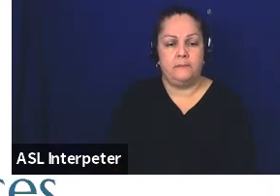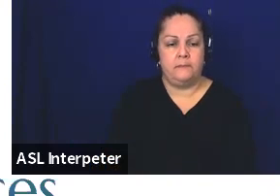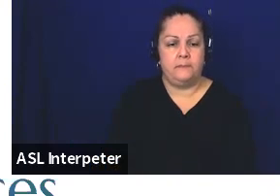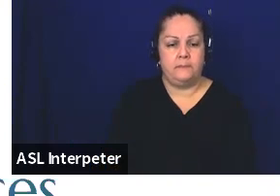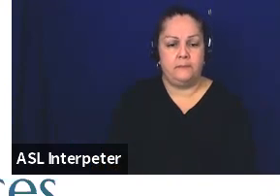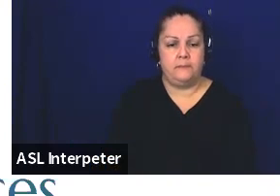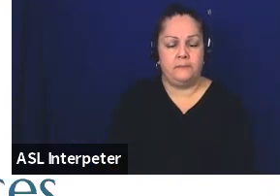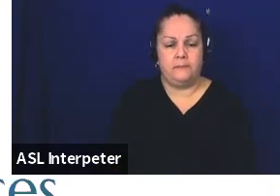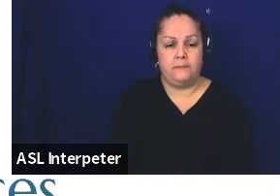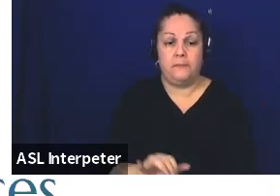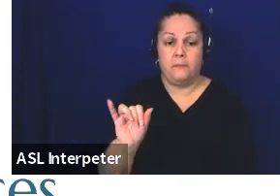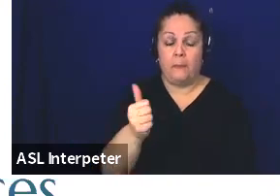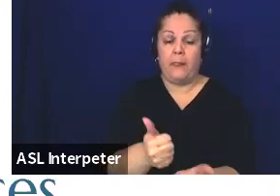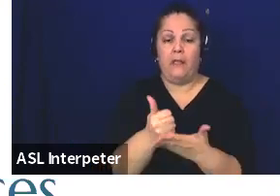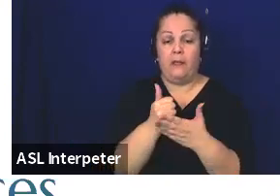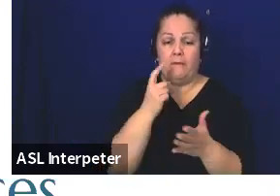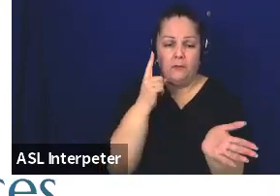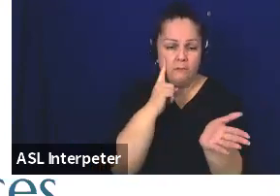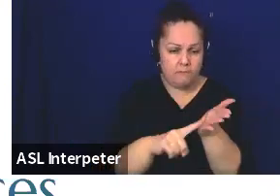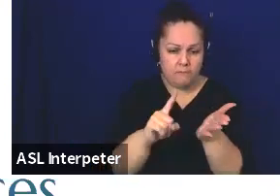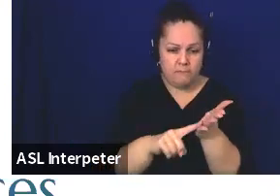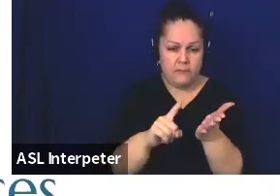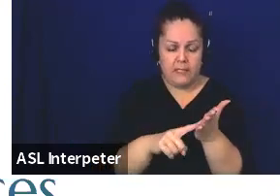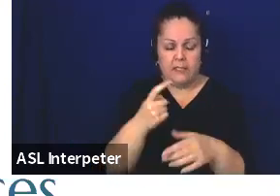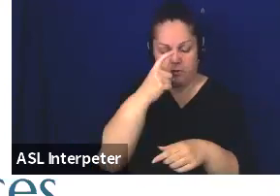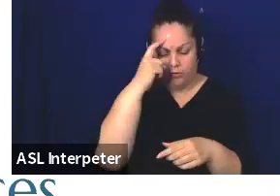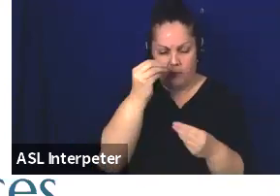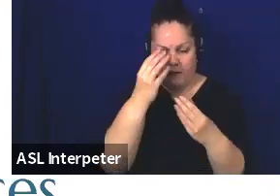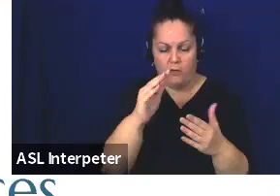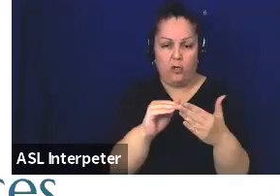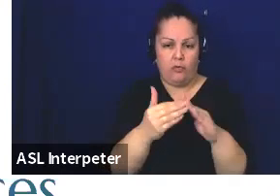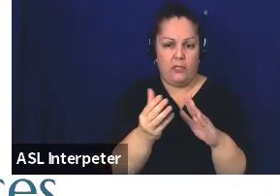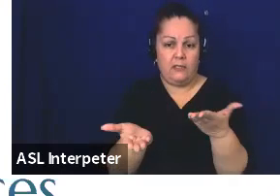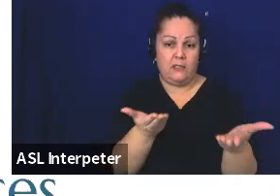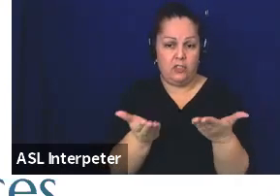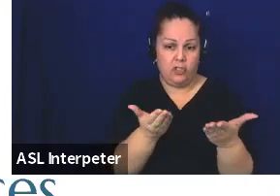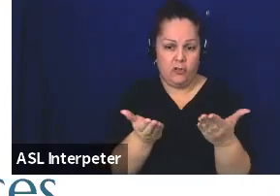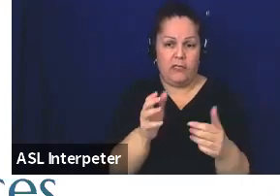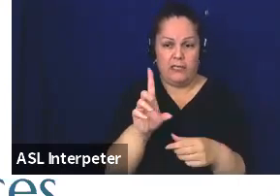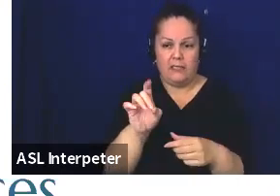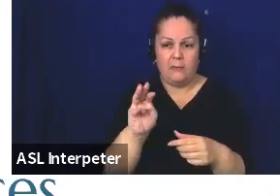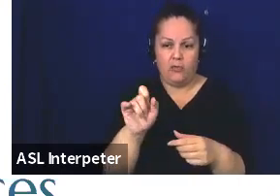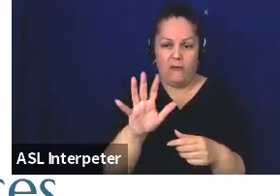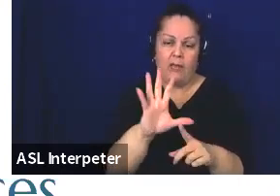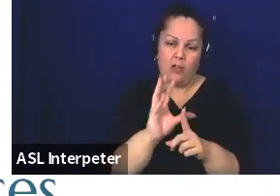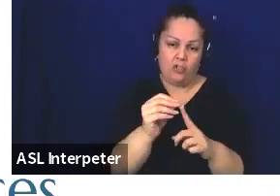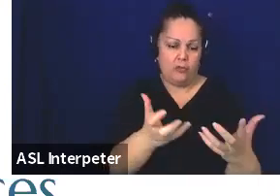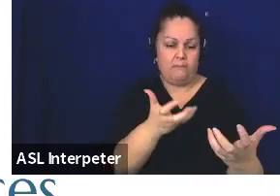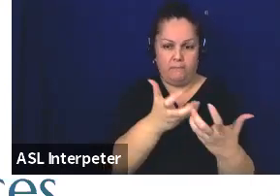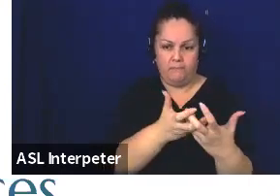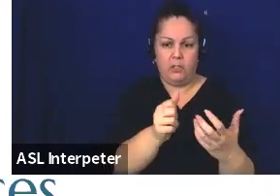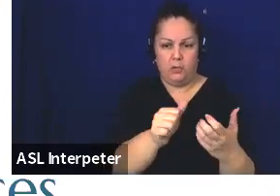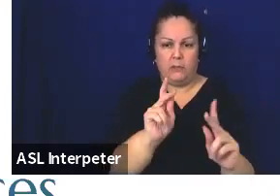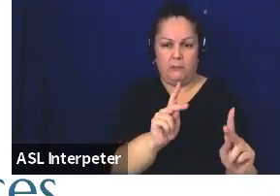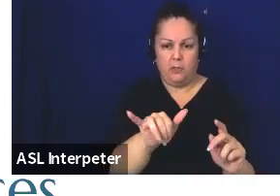It's also helpful to explore trauma-informed community services that are demographically and culturally relevant to the population in